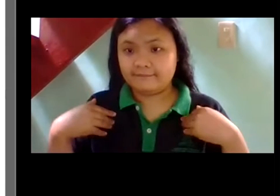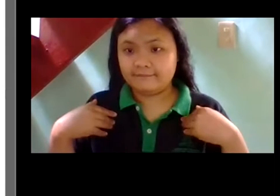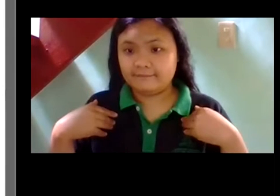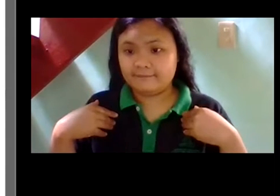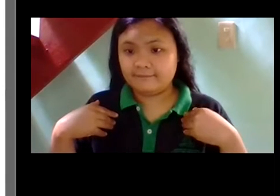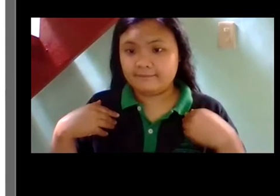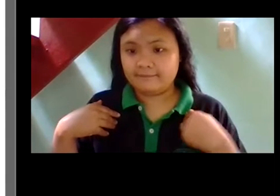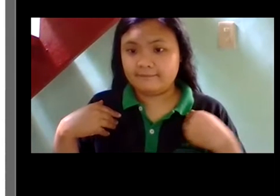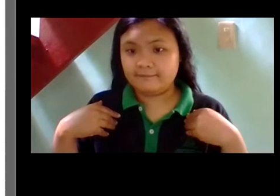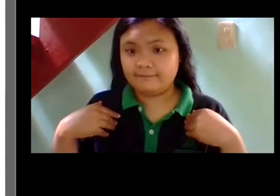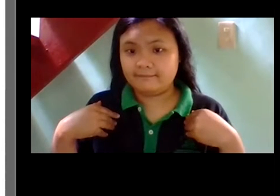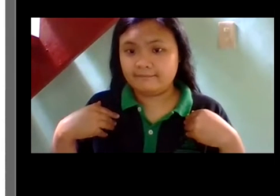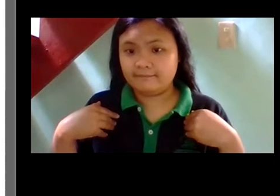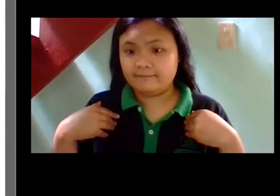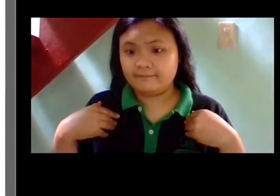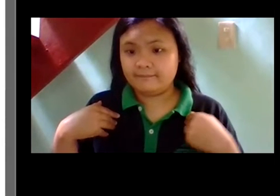So here are,